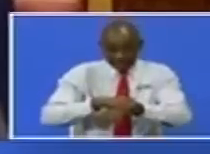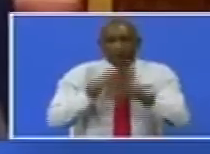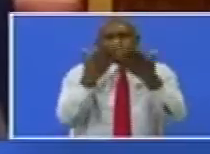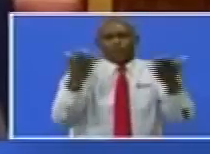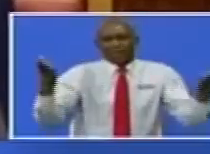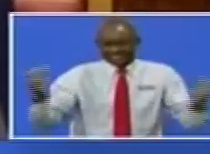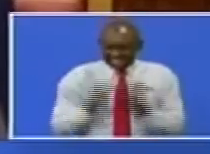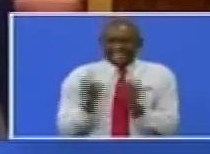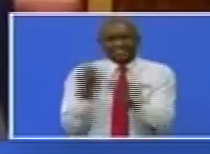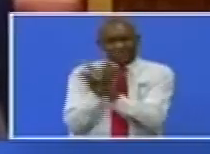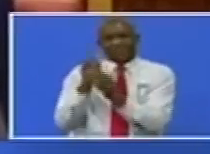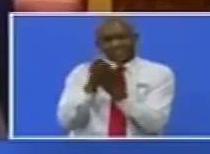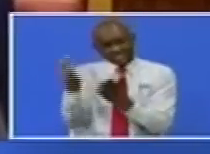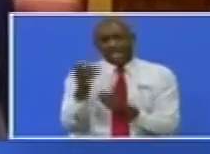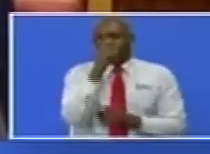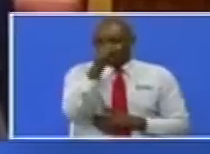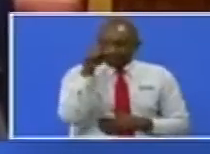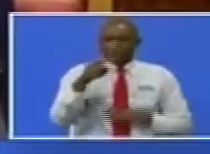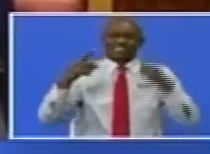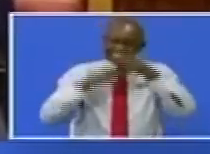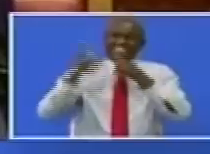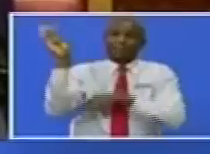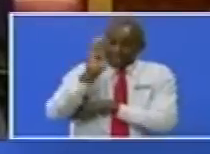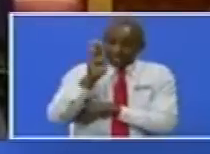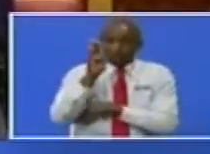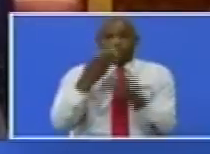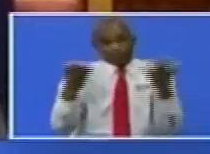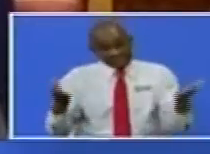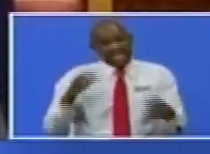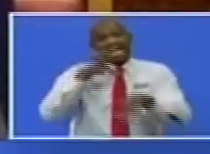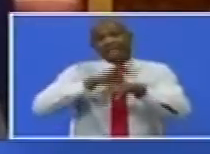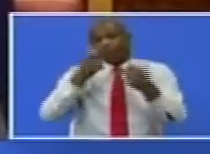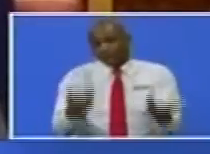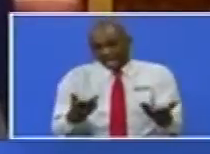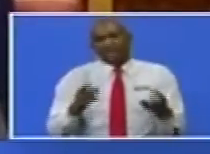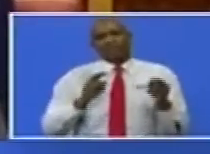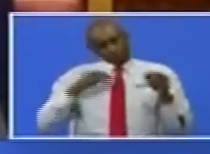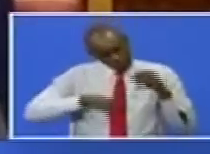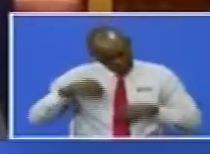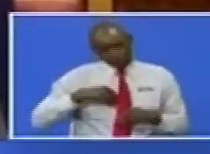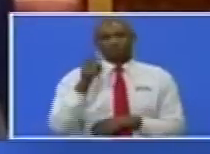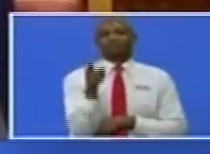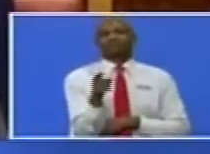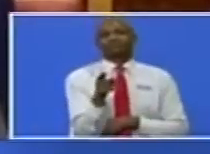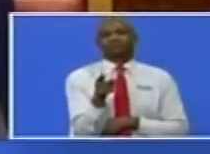and assets worth 1.6 billion shillings acquired using proceeds of corruption.